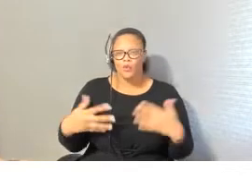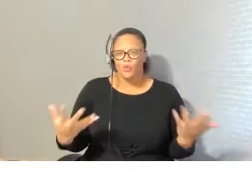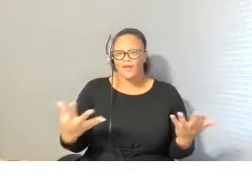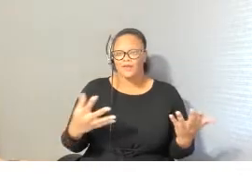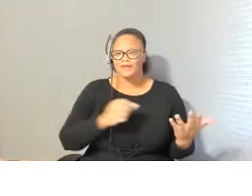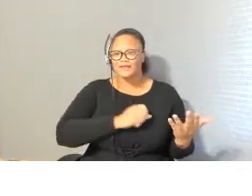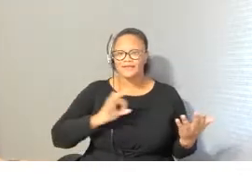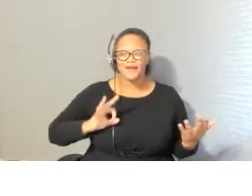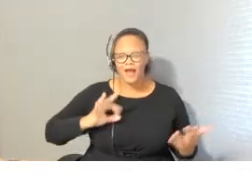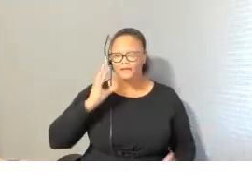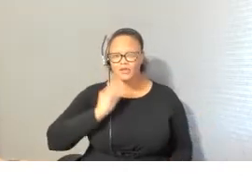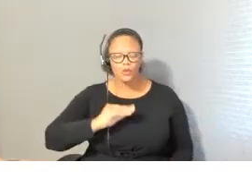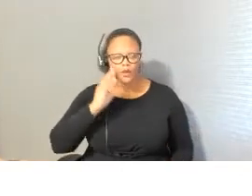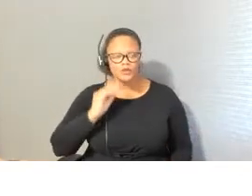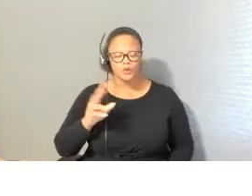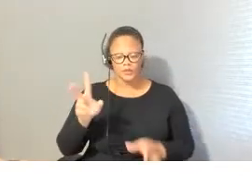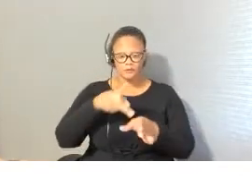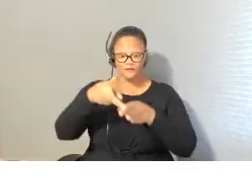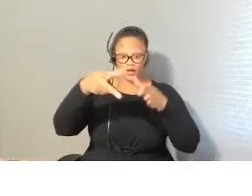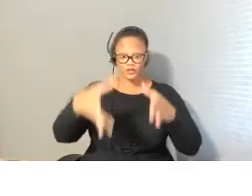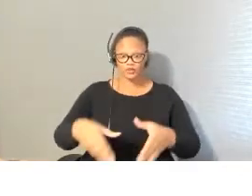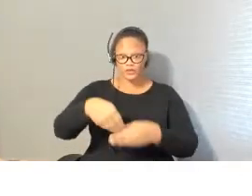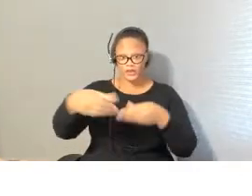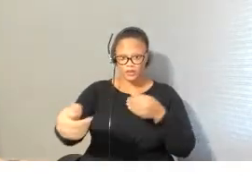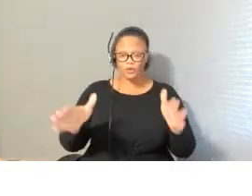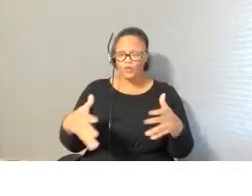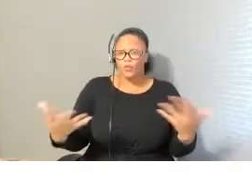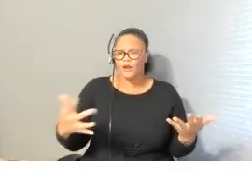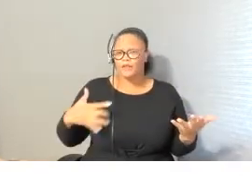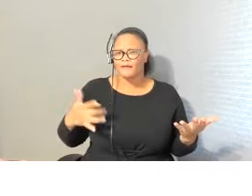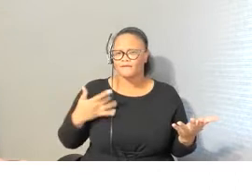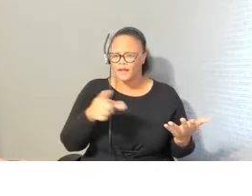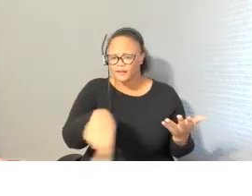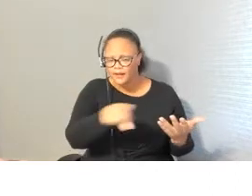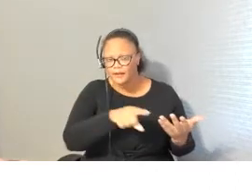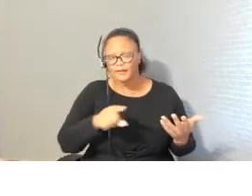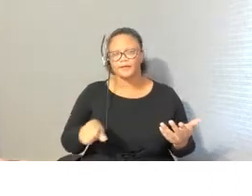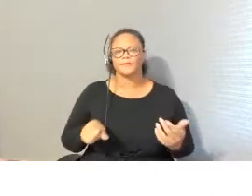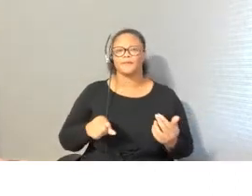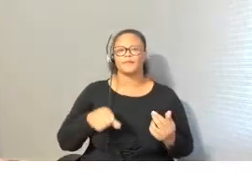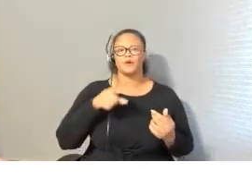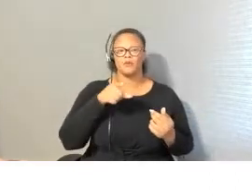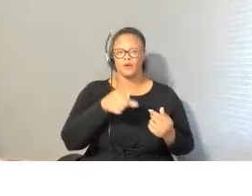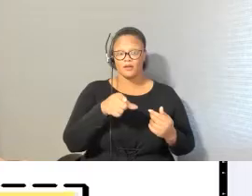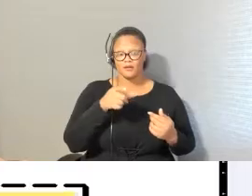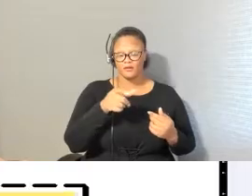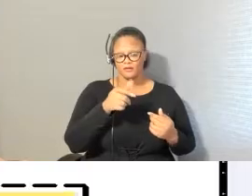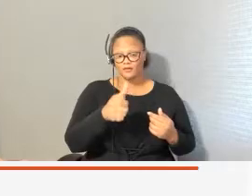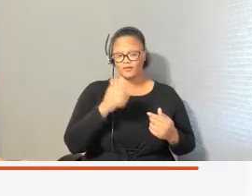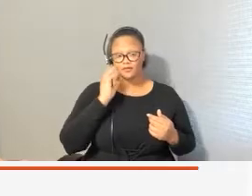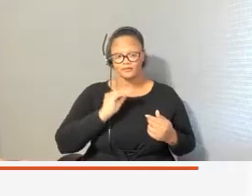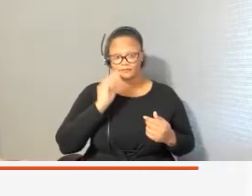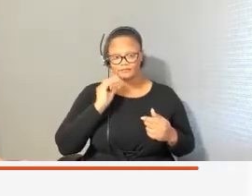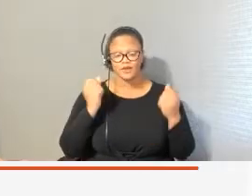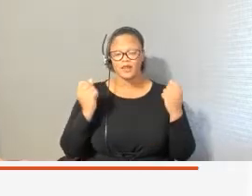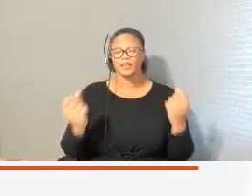what the professionals in the rooms are feeling when they have been going through a lot of the